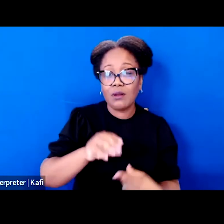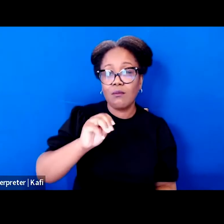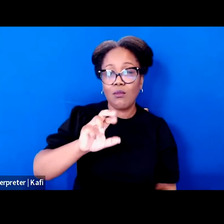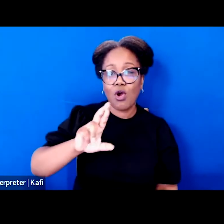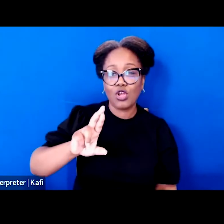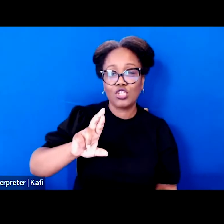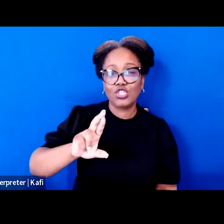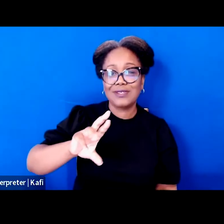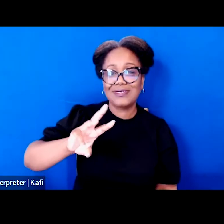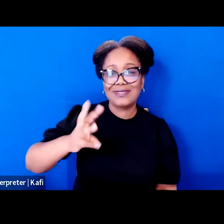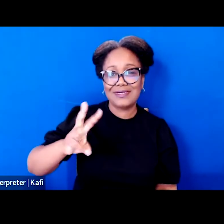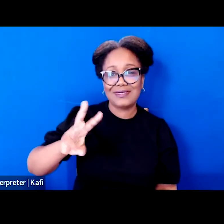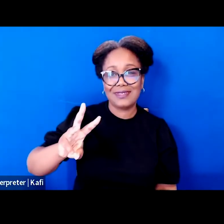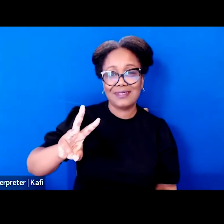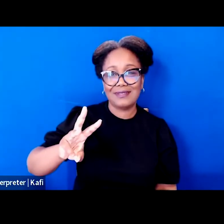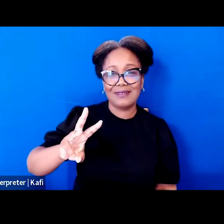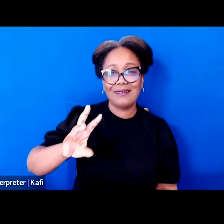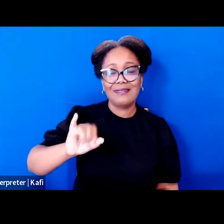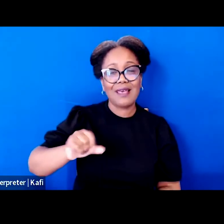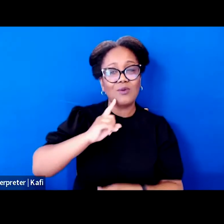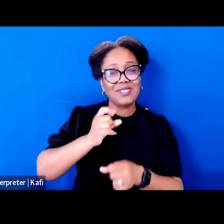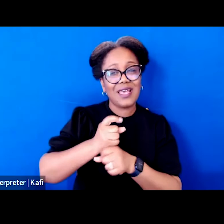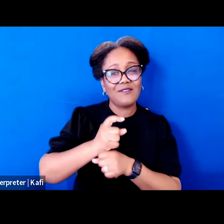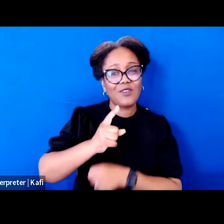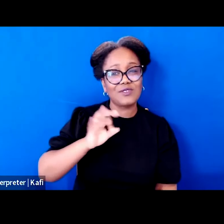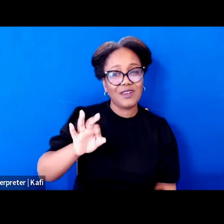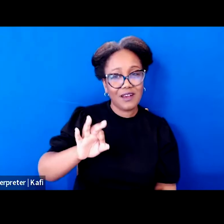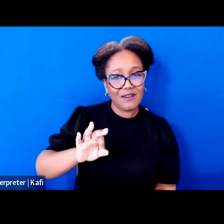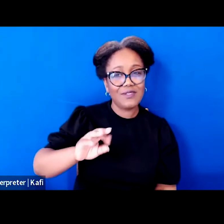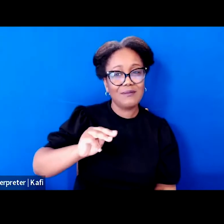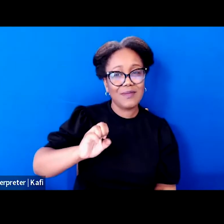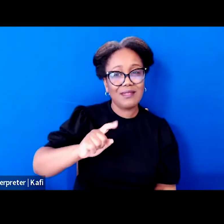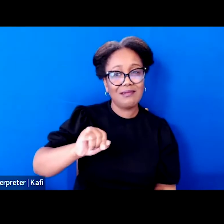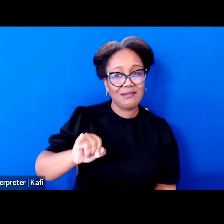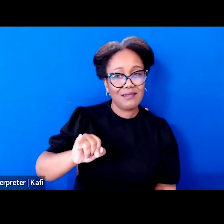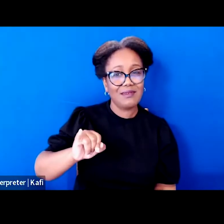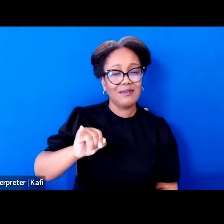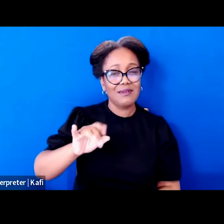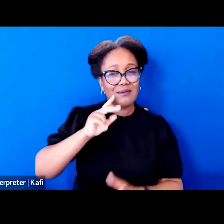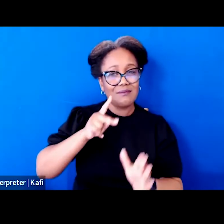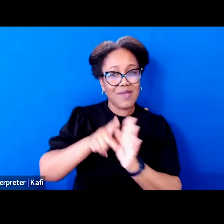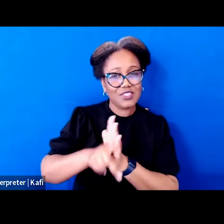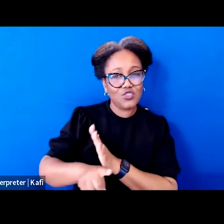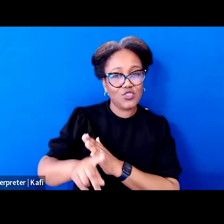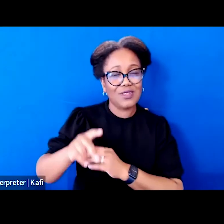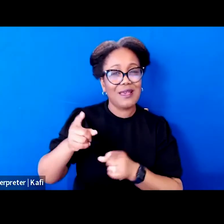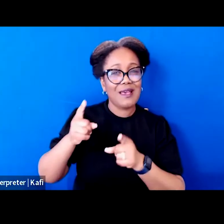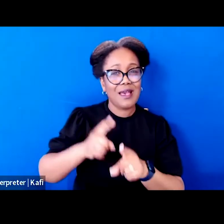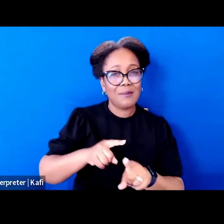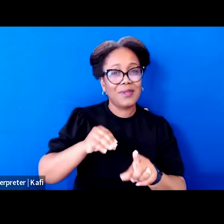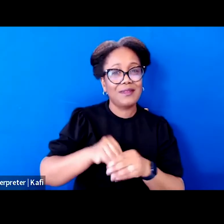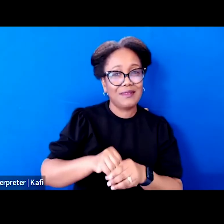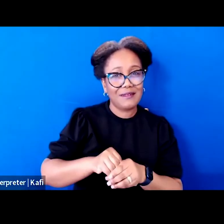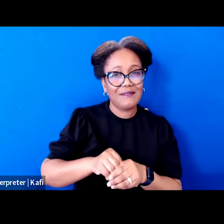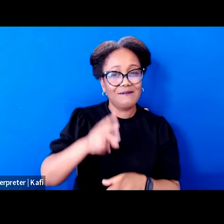the US military shot and killed 300 to 500 women and children in My Lai as